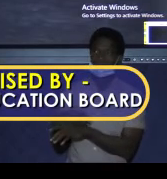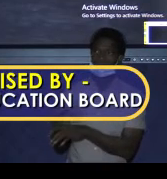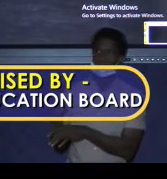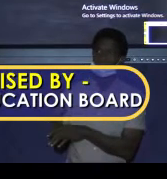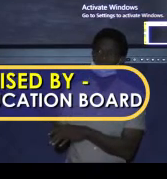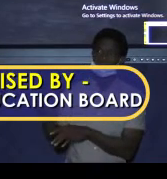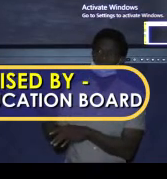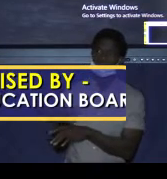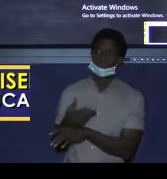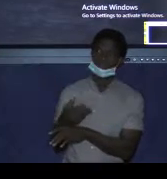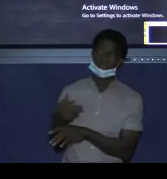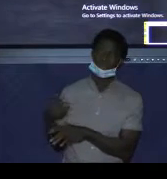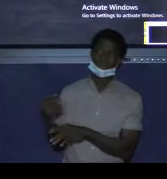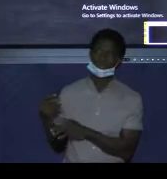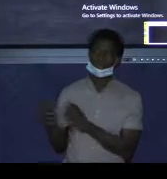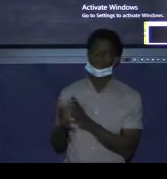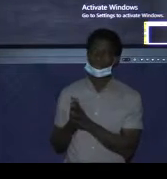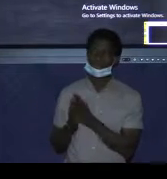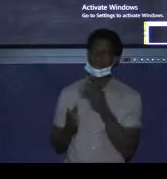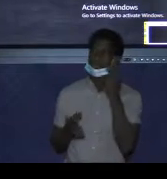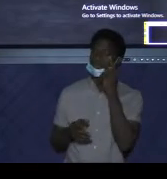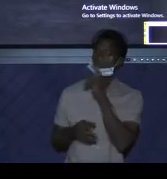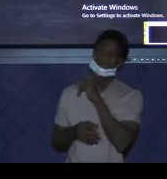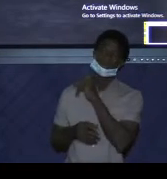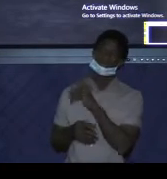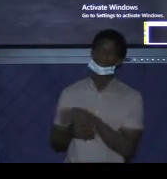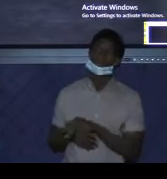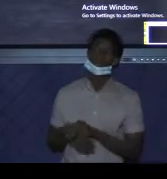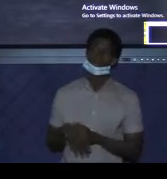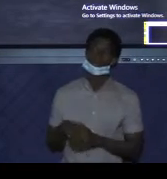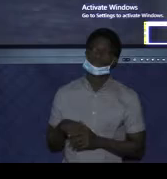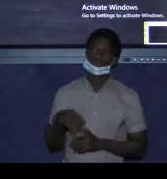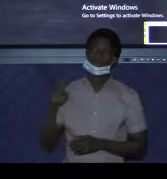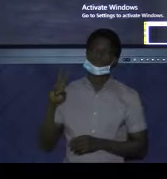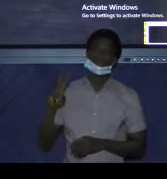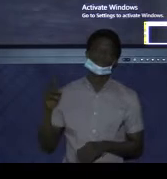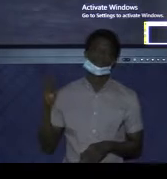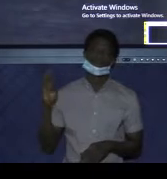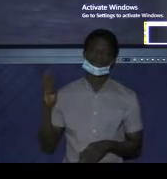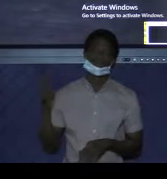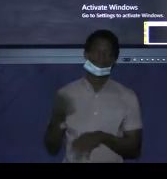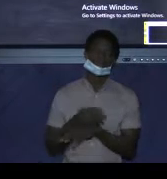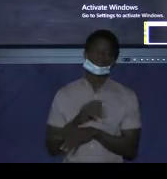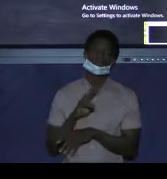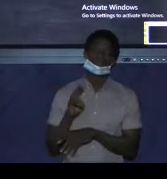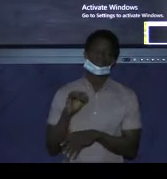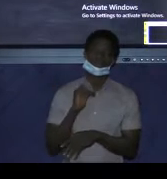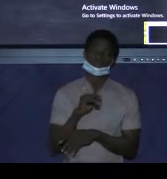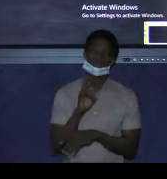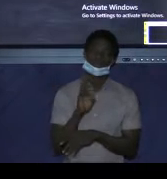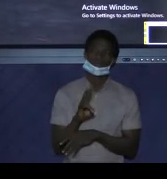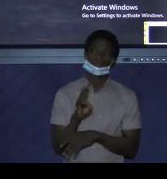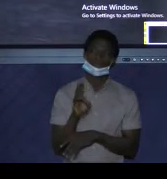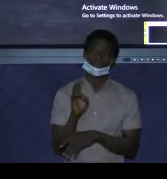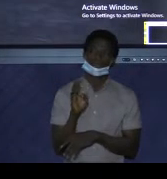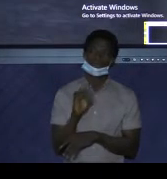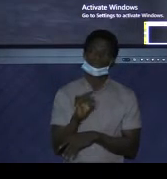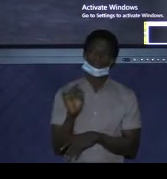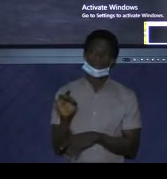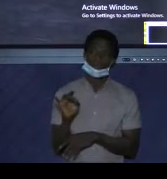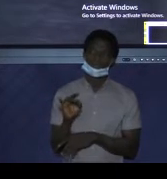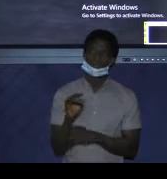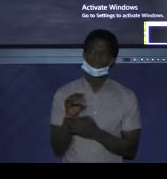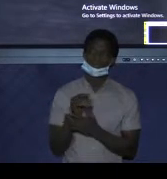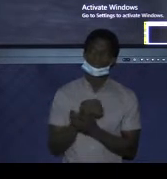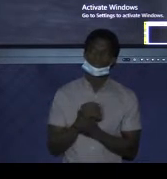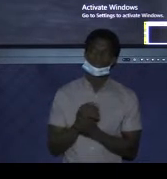6 is 36, times 2 is 72, then 4 times 22 is 88. That